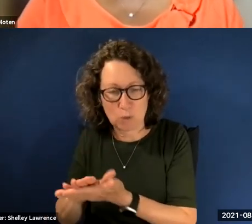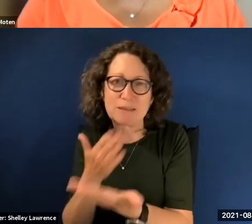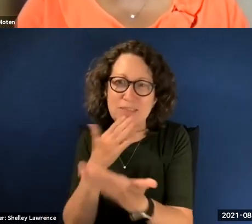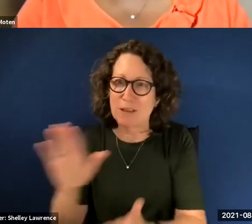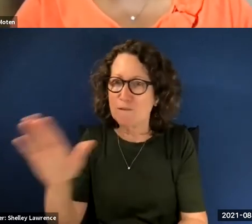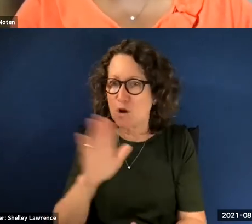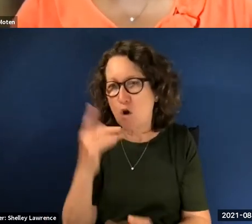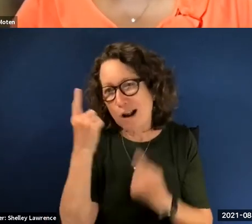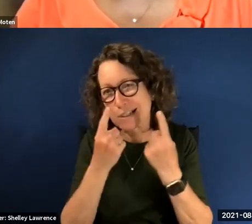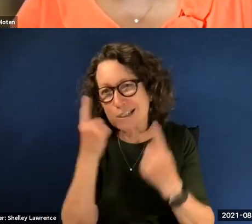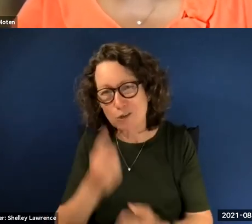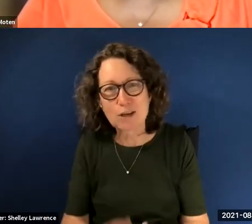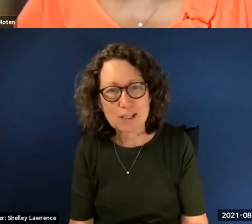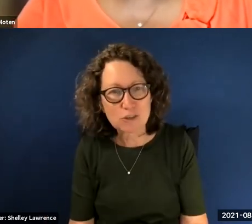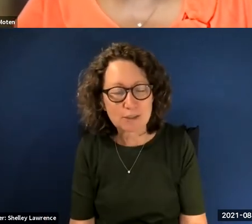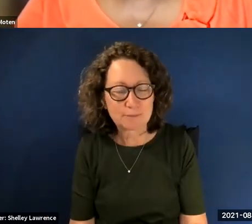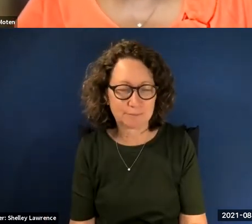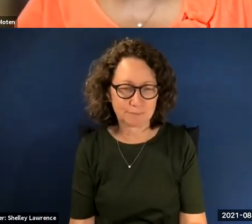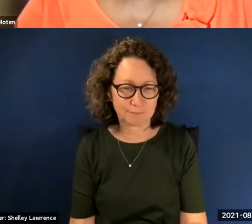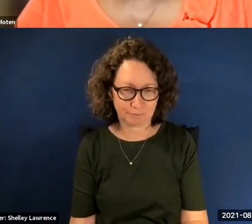for your consideration.